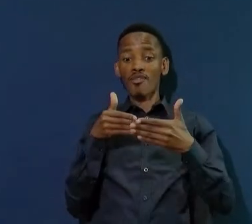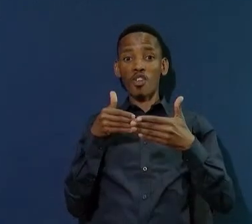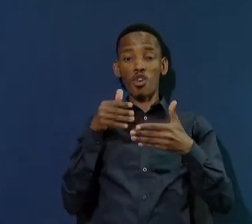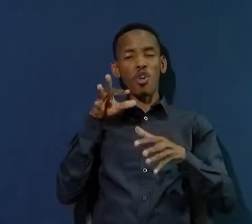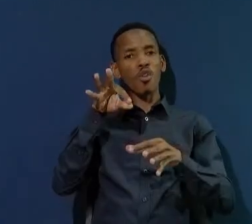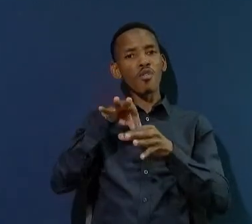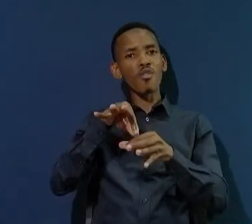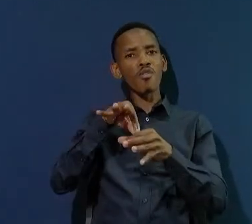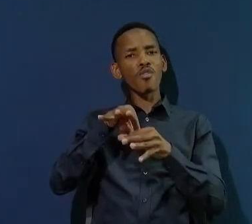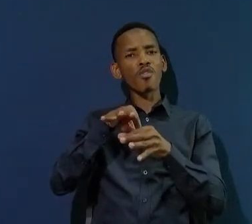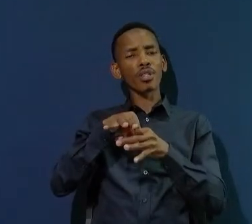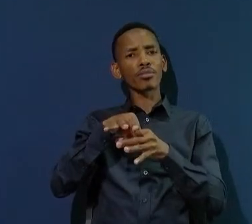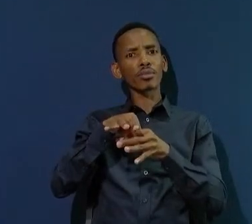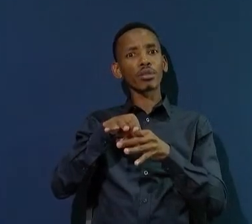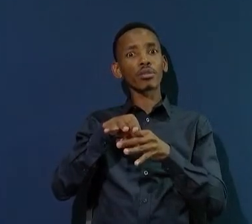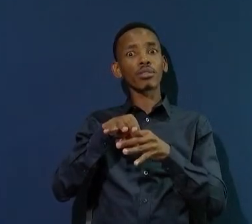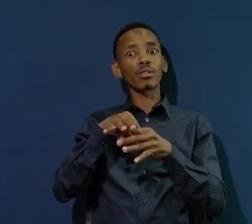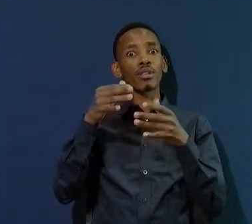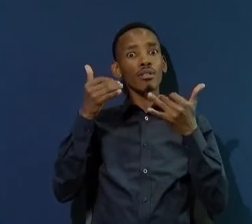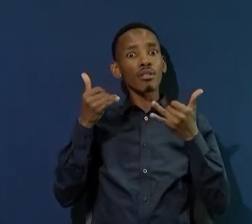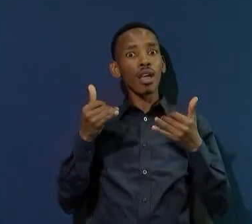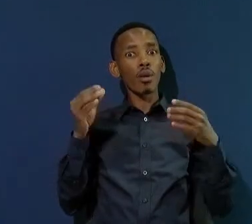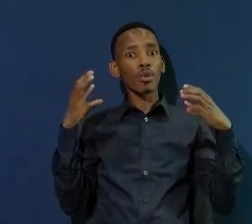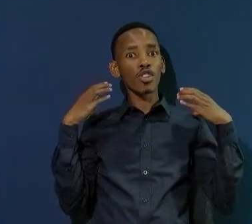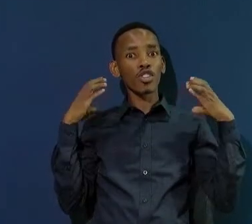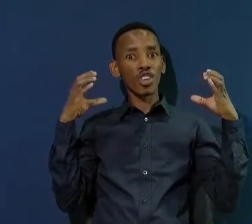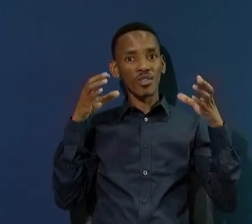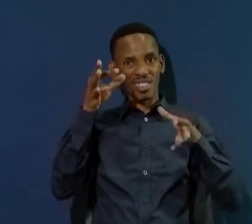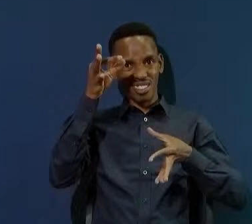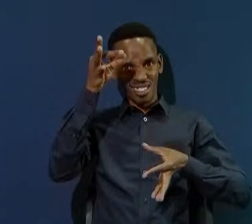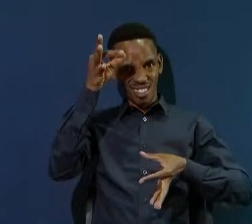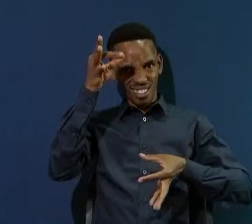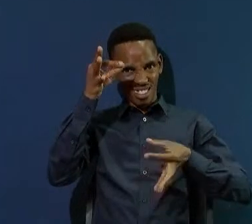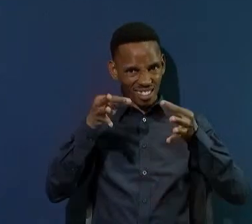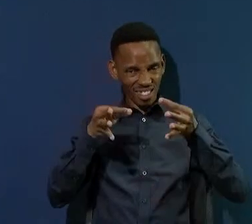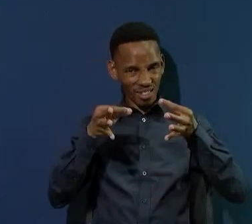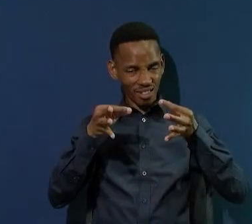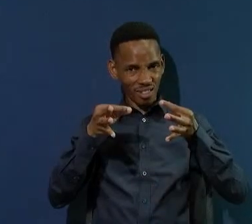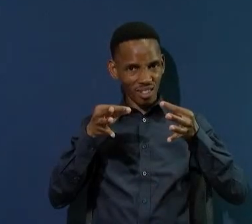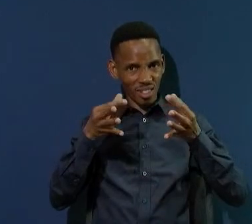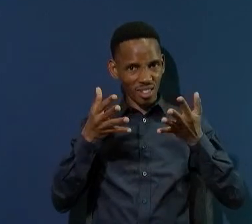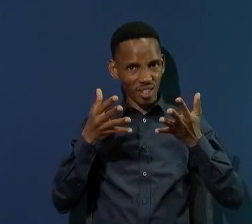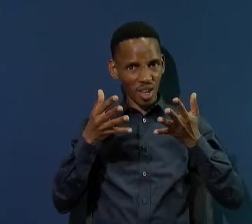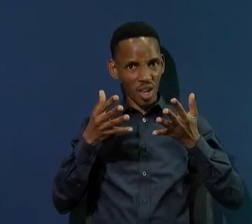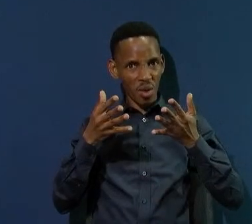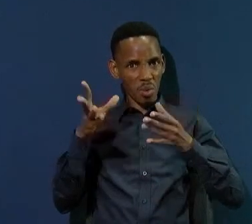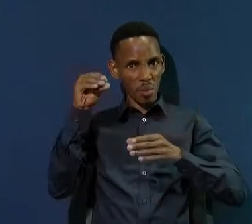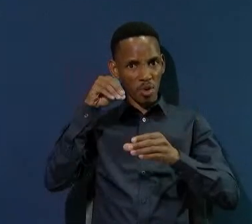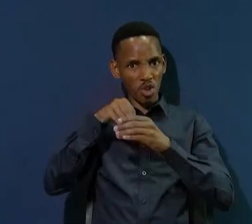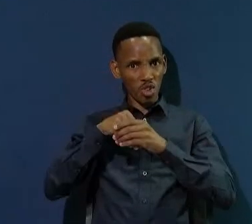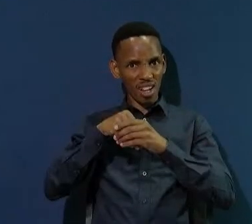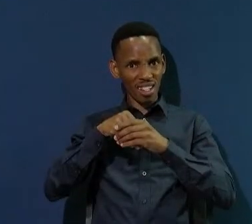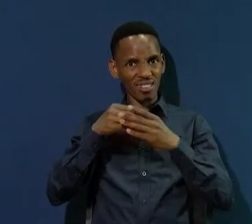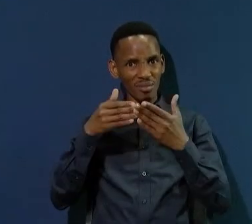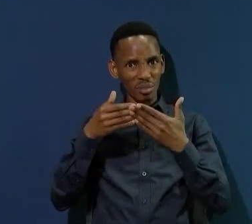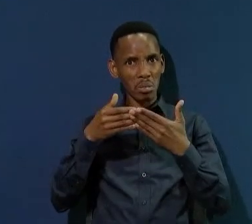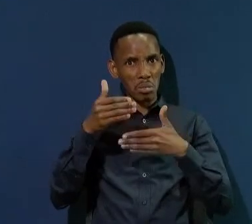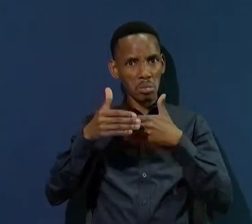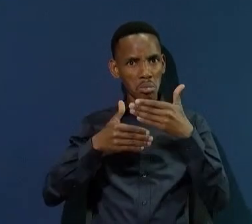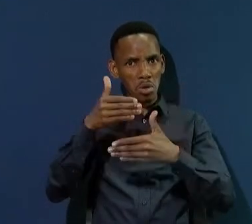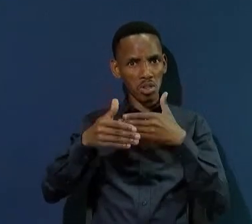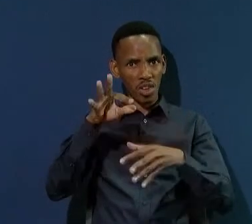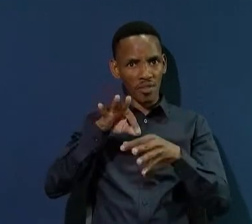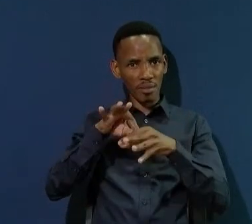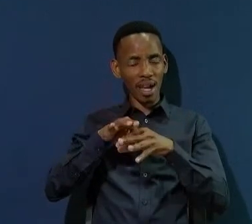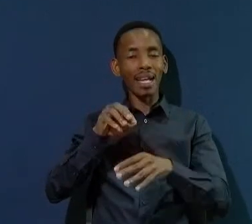gona le ha e leng gore le ene o tla nna le seabe kana letsogo le legolwane mo tsamaisong yone ya ditlhopho ra o tshwanetse a nna le